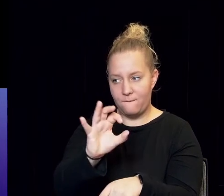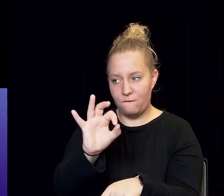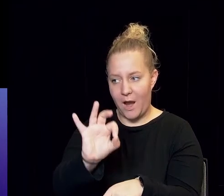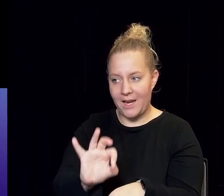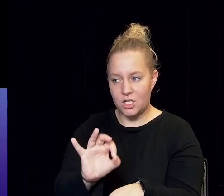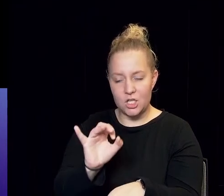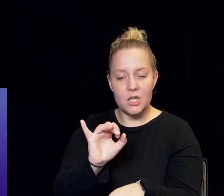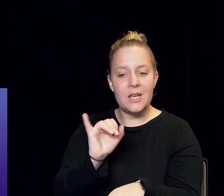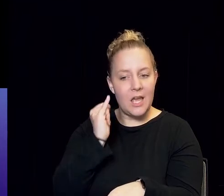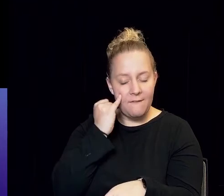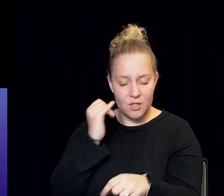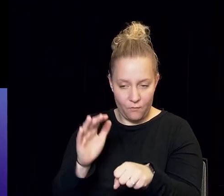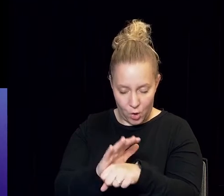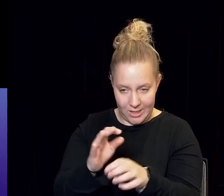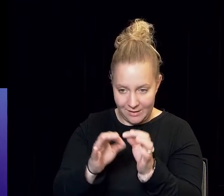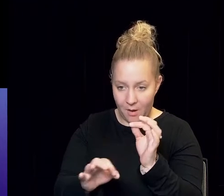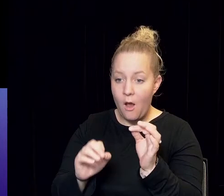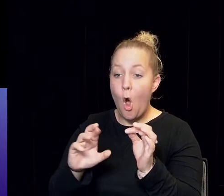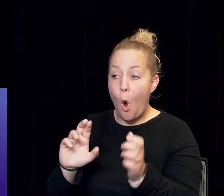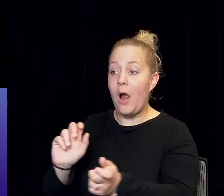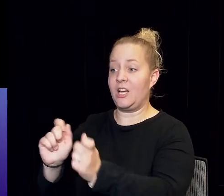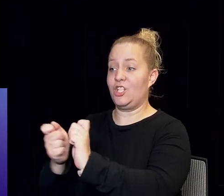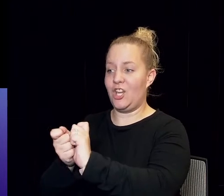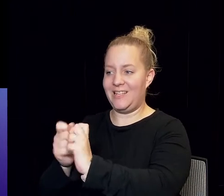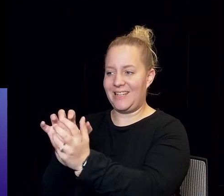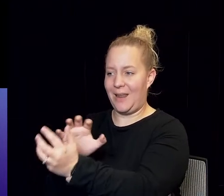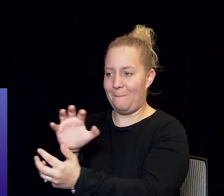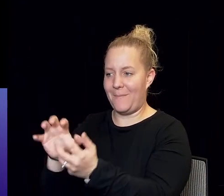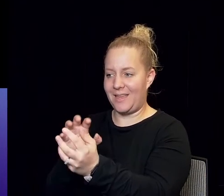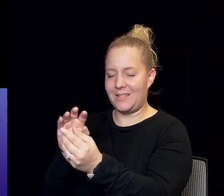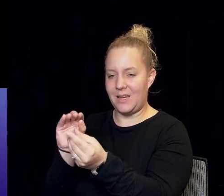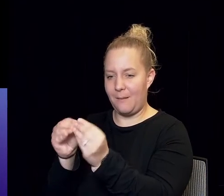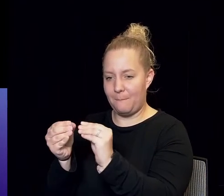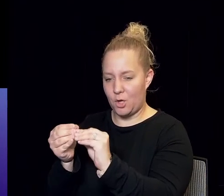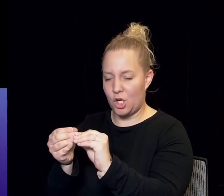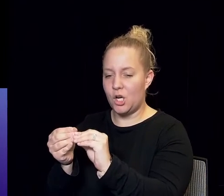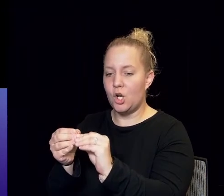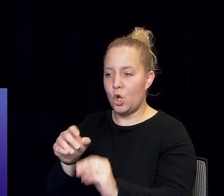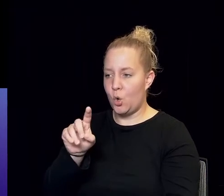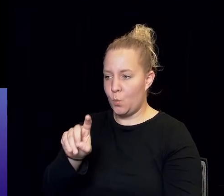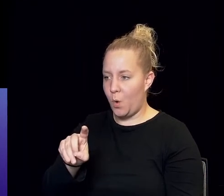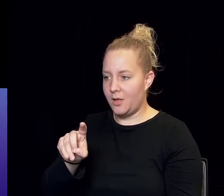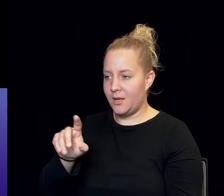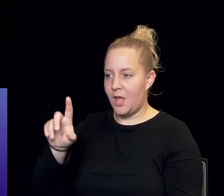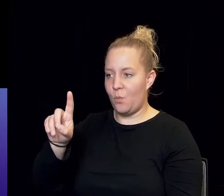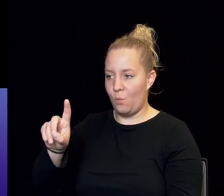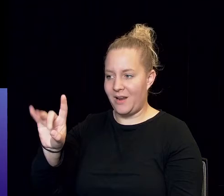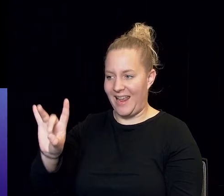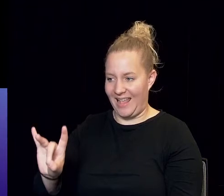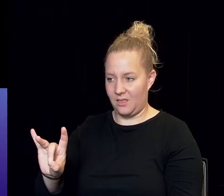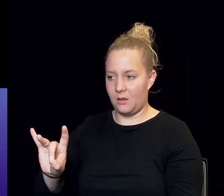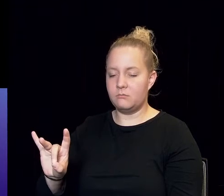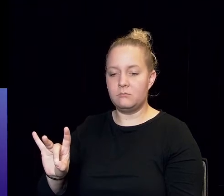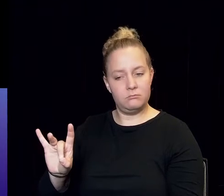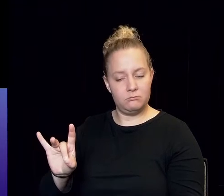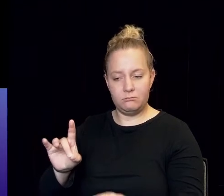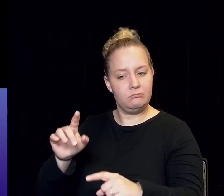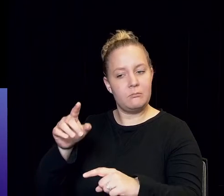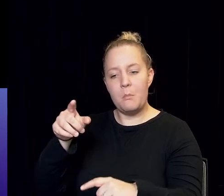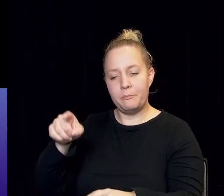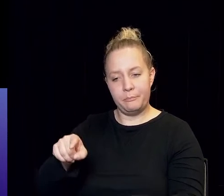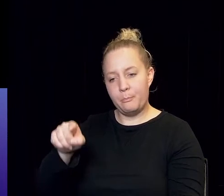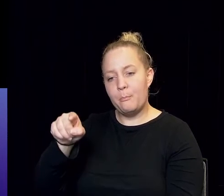it's simplified, or you can change it into your mixed number, 1 and 1/8. Either one of those